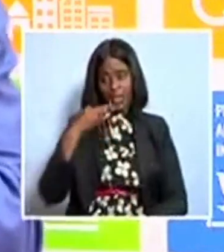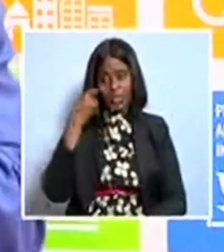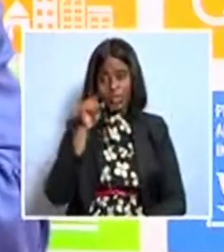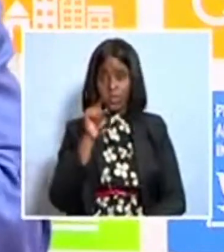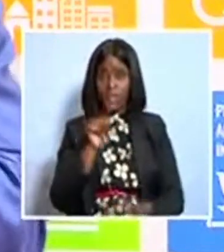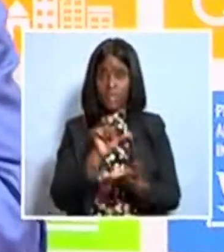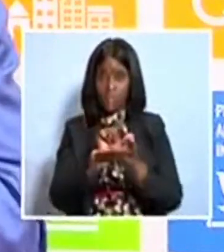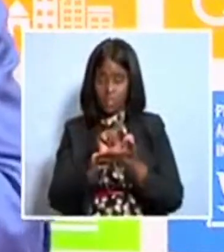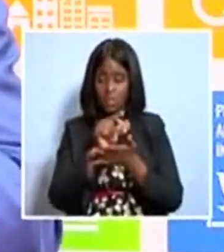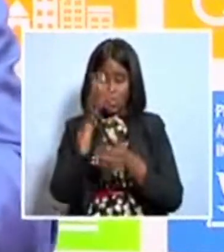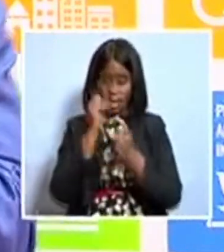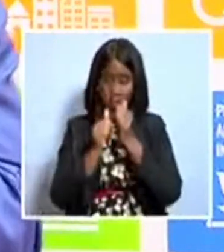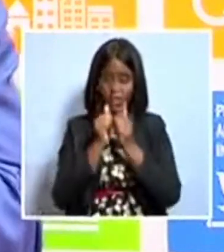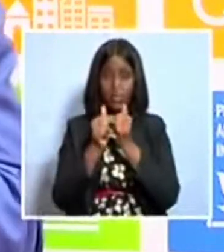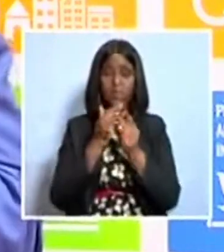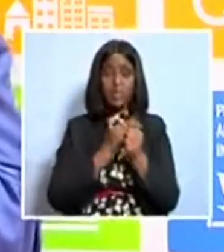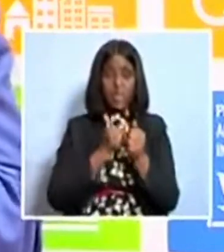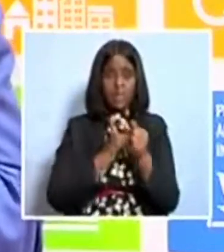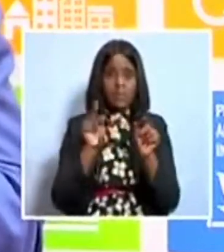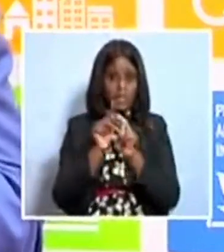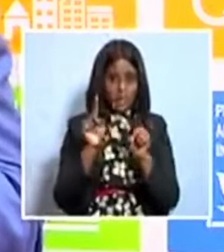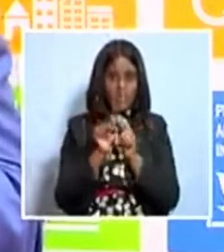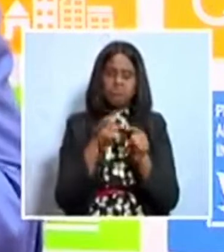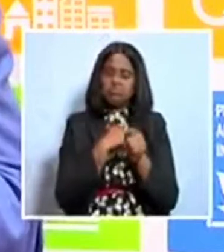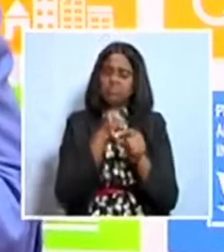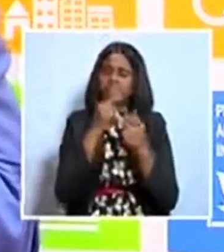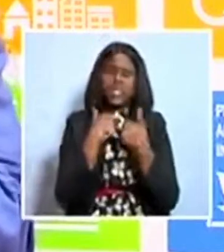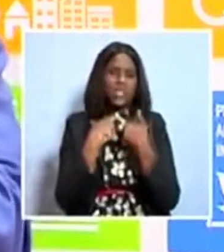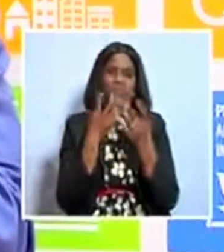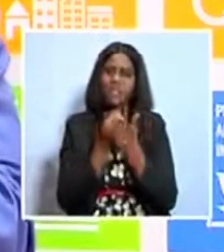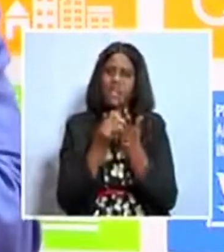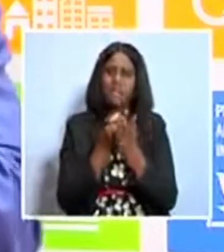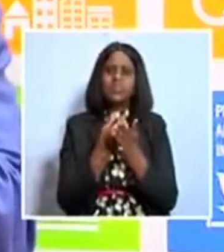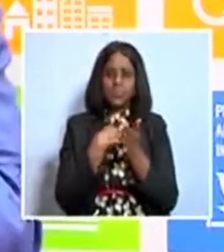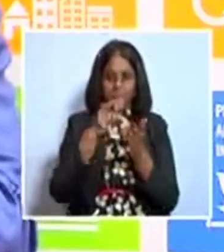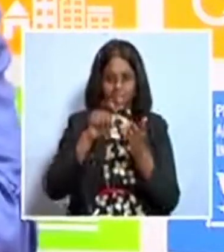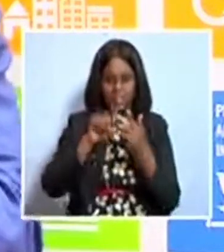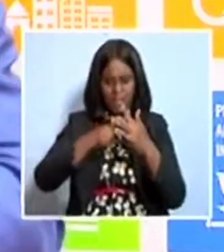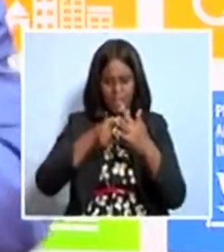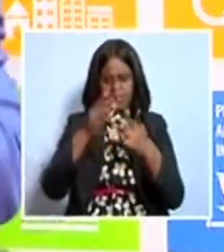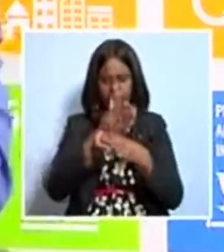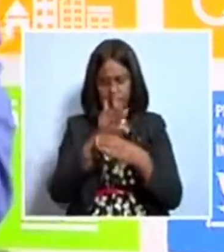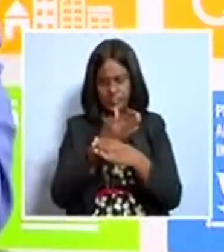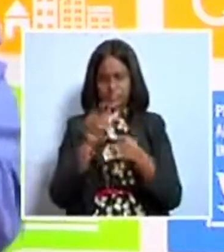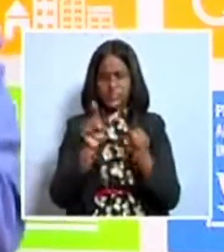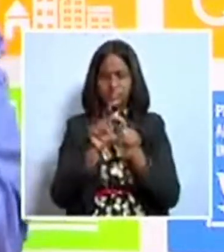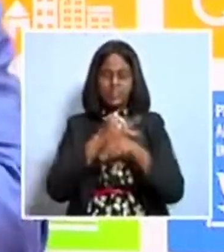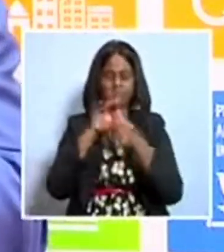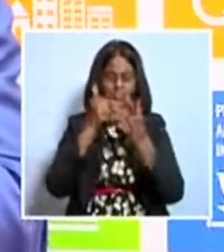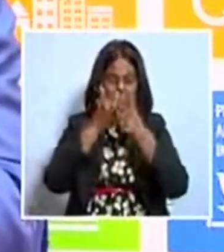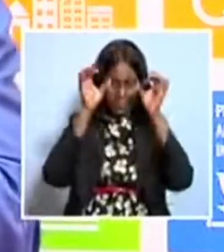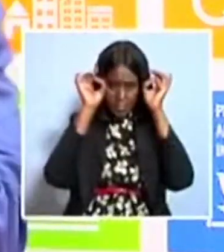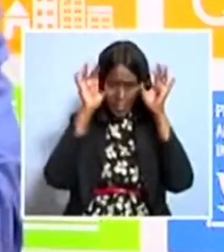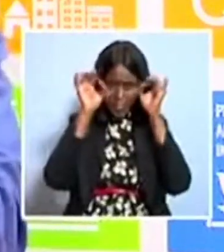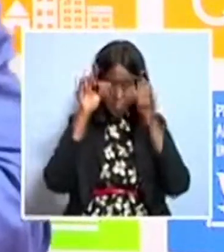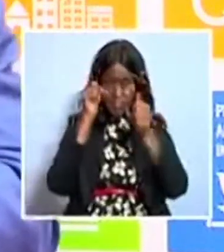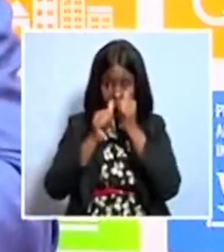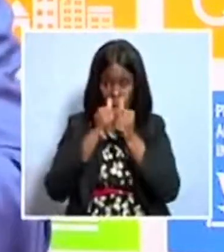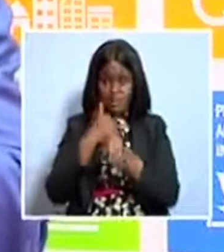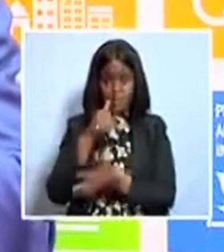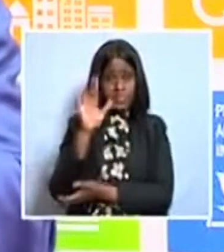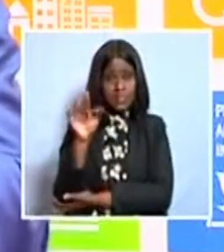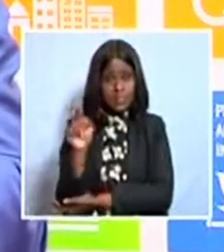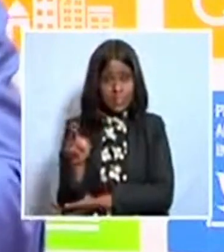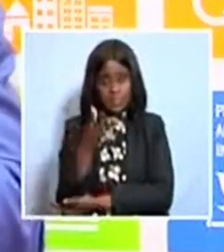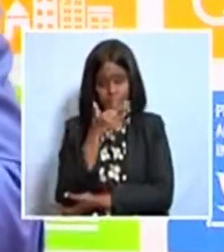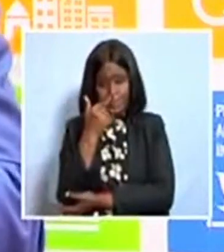loan simply because I'm lacking capital. I'm looking for startup businesses, and all the risks that are there should